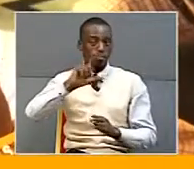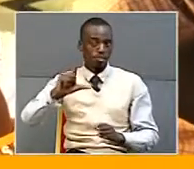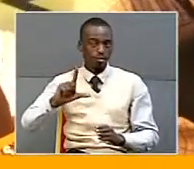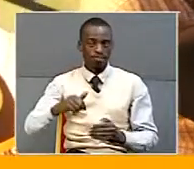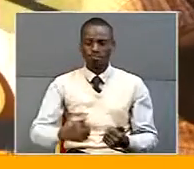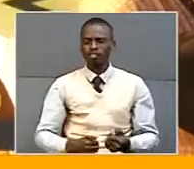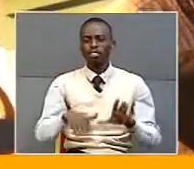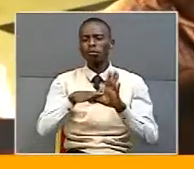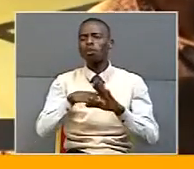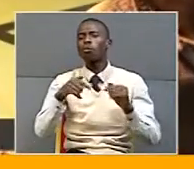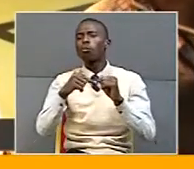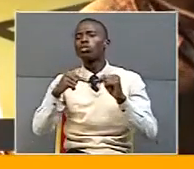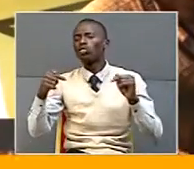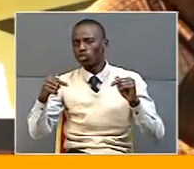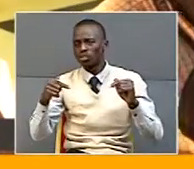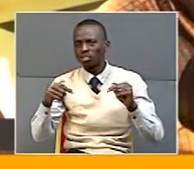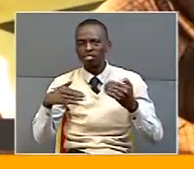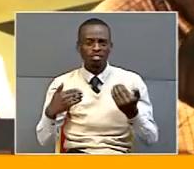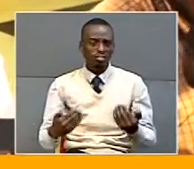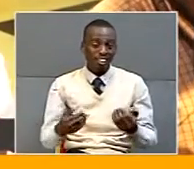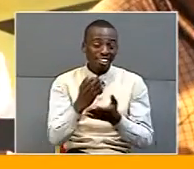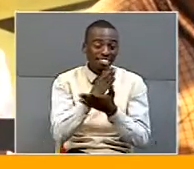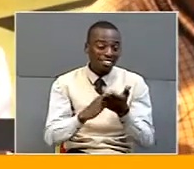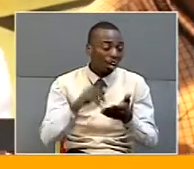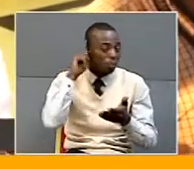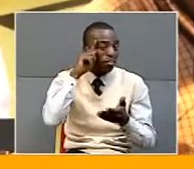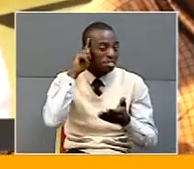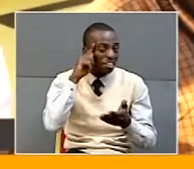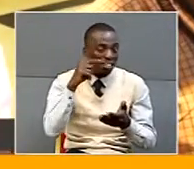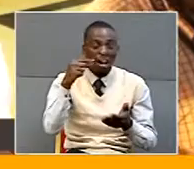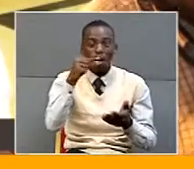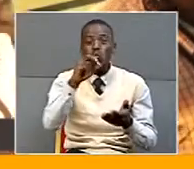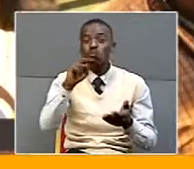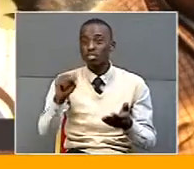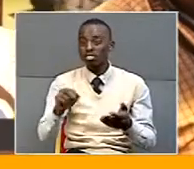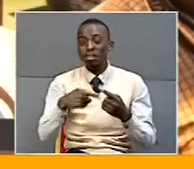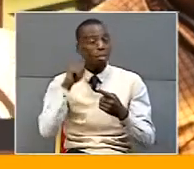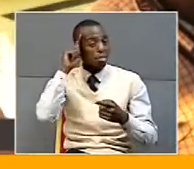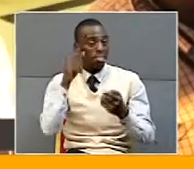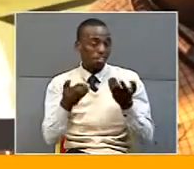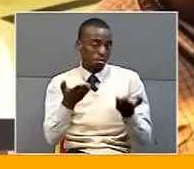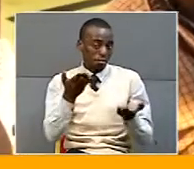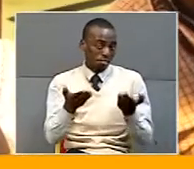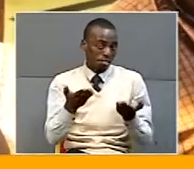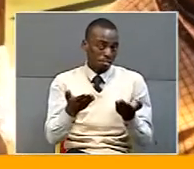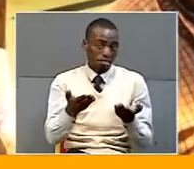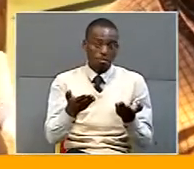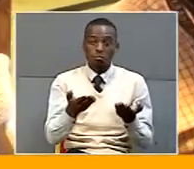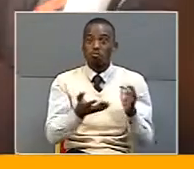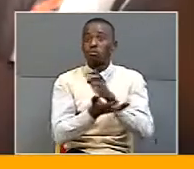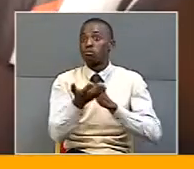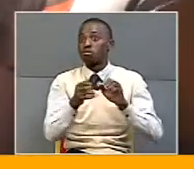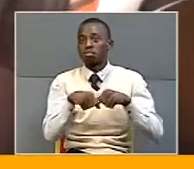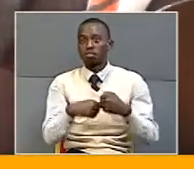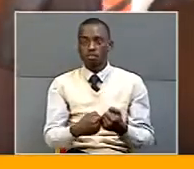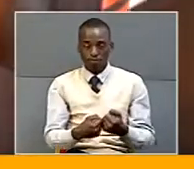many members of the opposition were as aggressive. Some of them, I think, have pulled out of this. They think mayhem won't bring what they want.